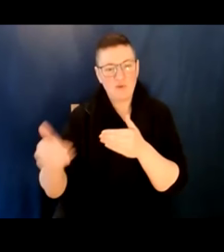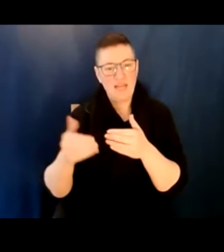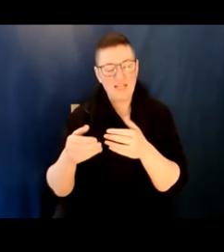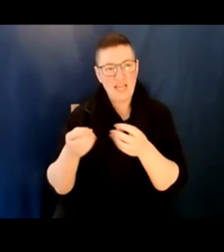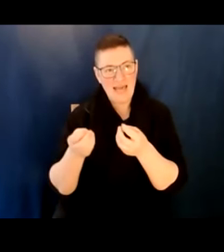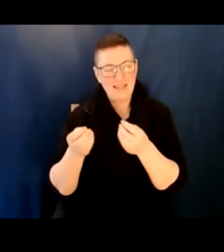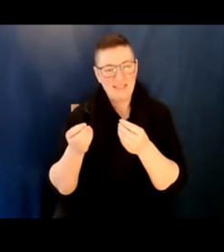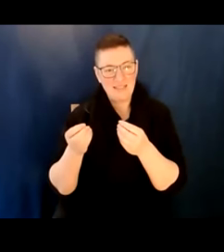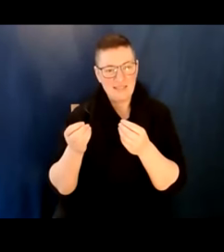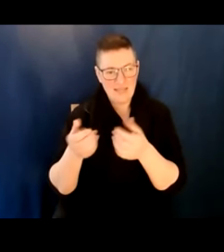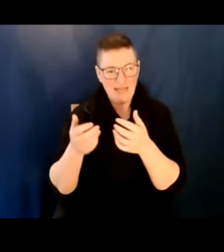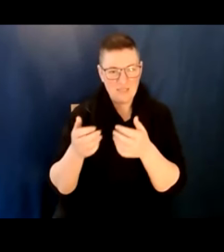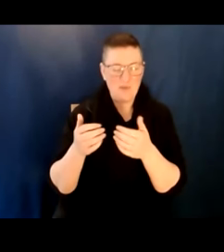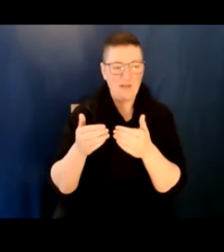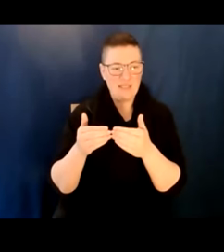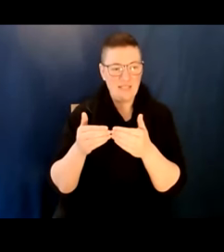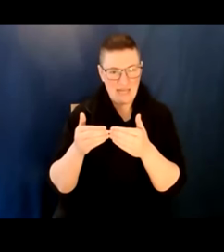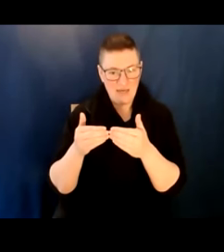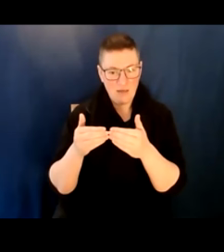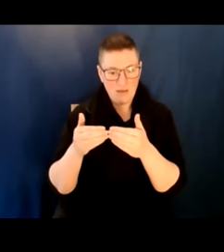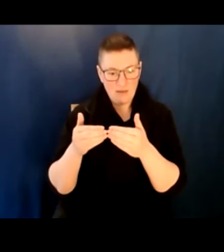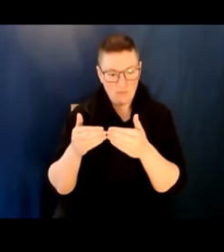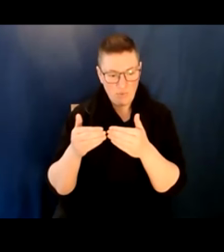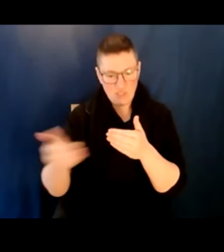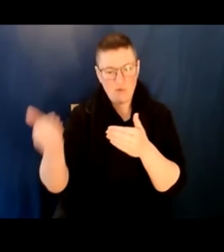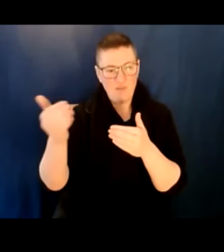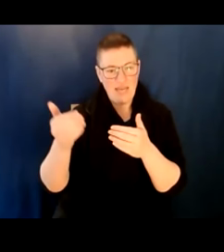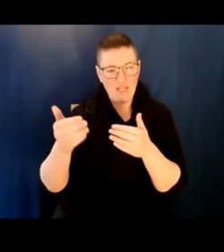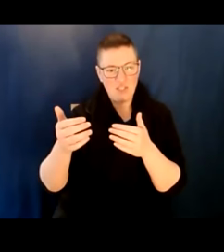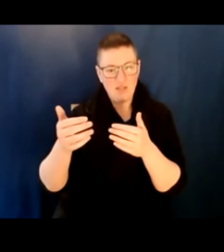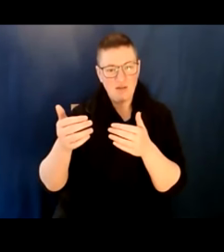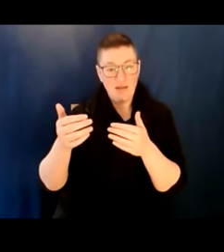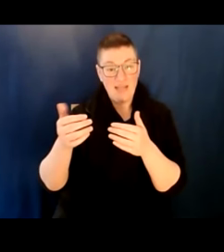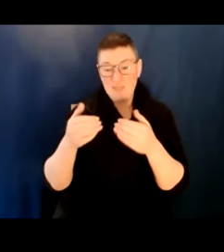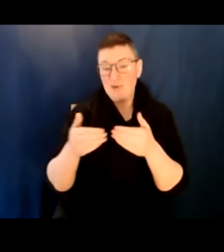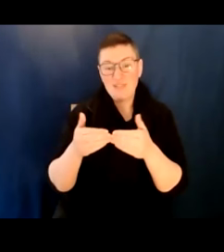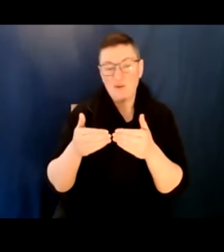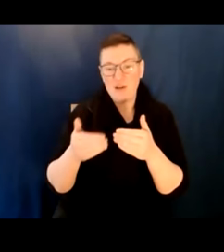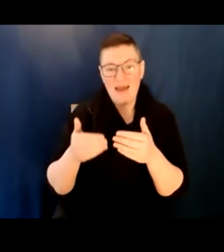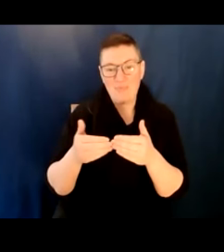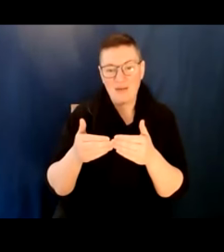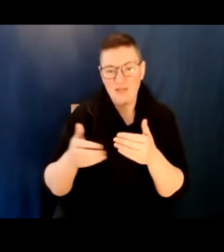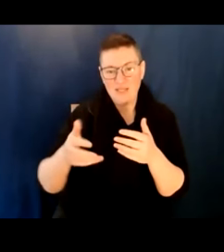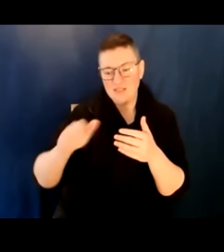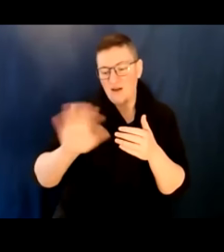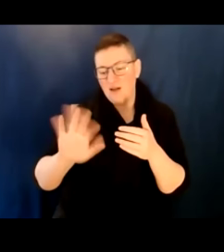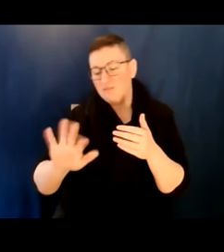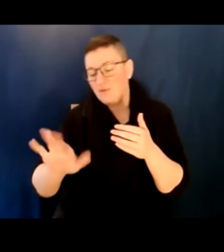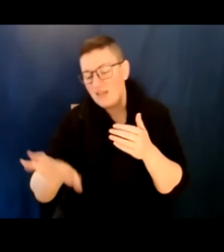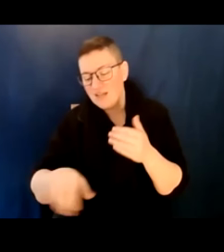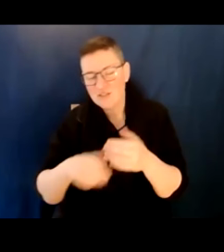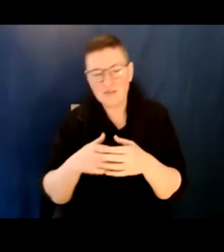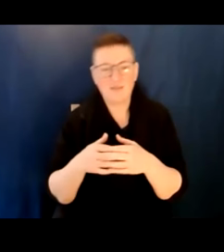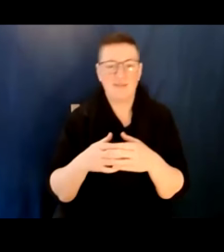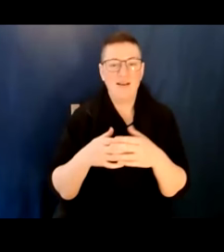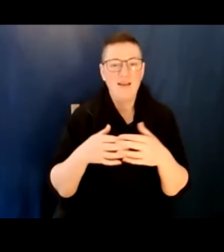pushed him over the edge. He had this inciting experience that then pushed him over the edge, and the experience is no longer happening, but he's gone over